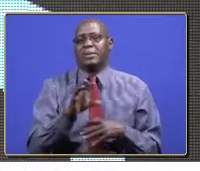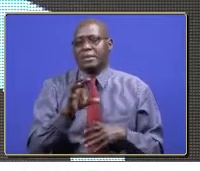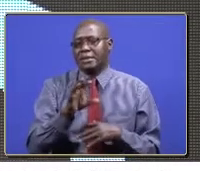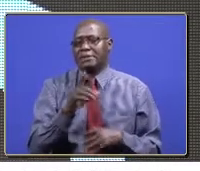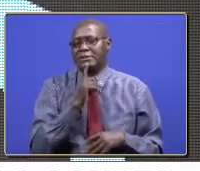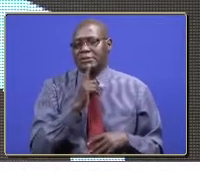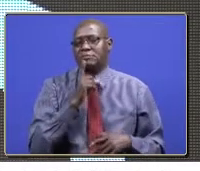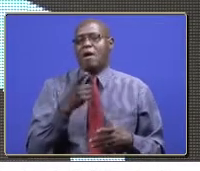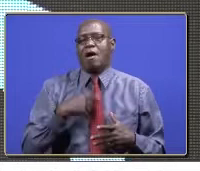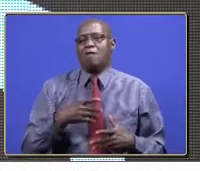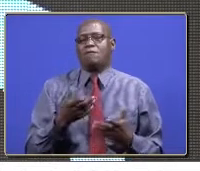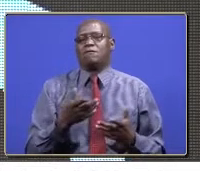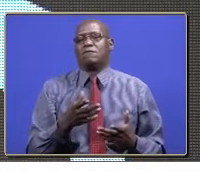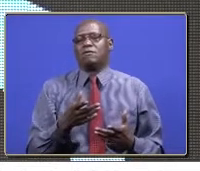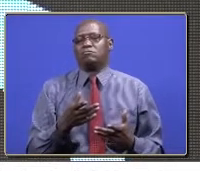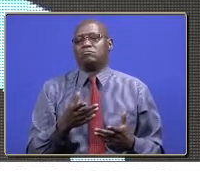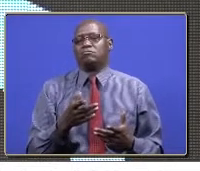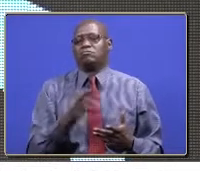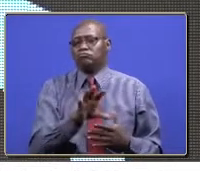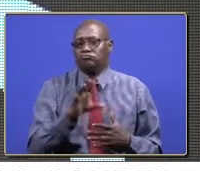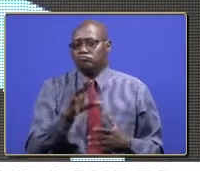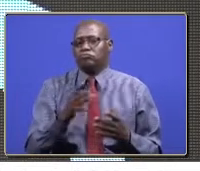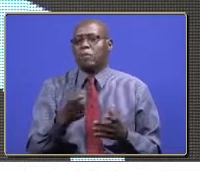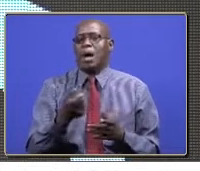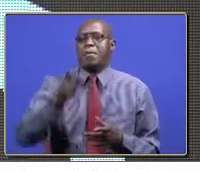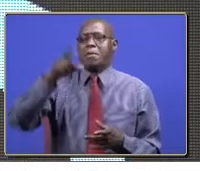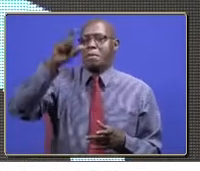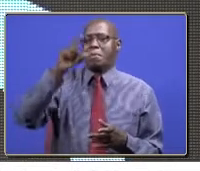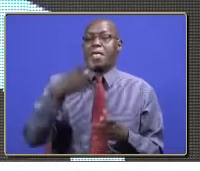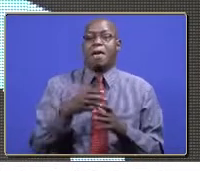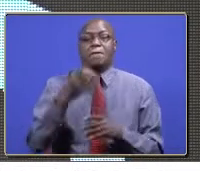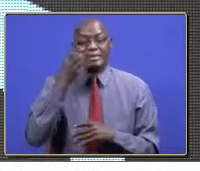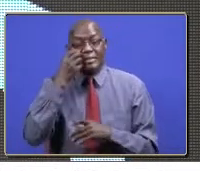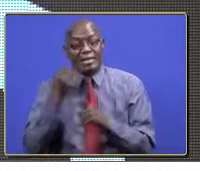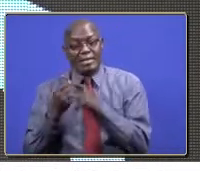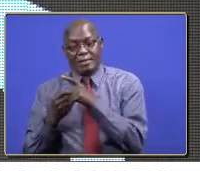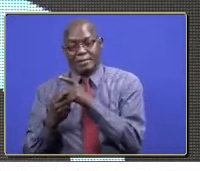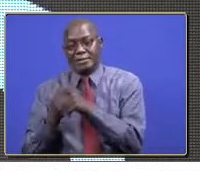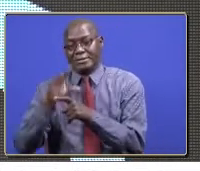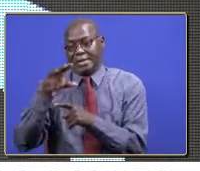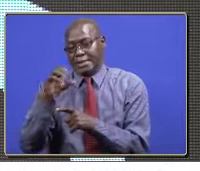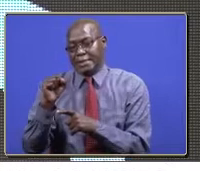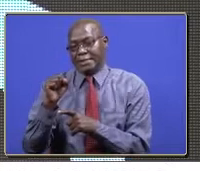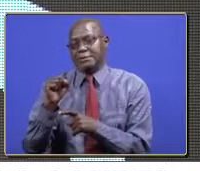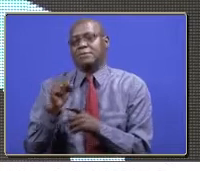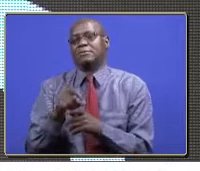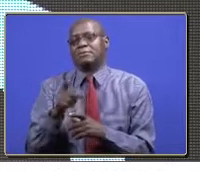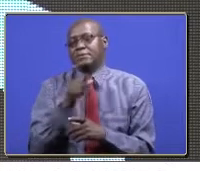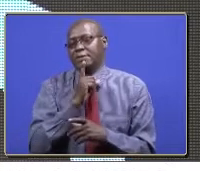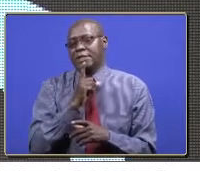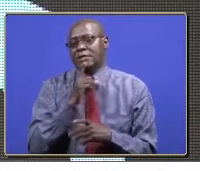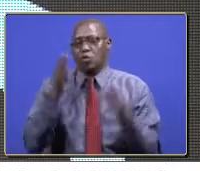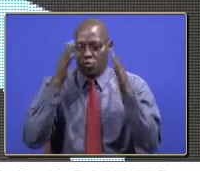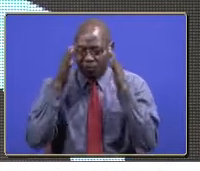trend portends a real threat to the country's future. Matiangi nevertheless underscored the government's commitment in addressing the